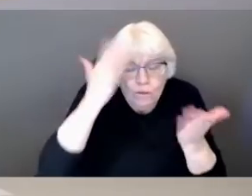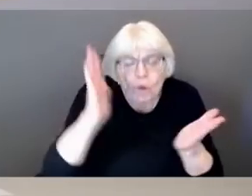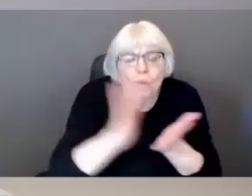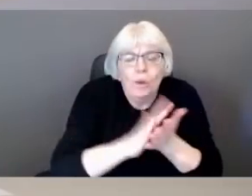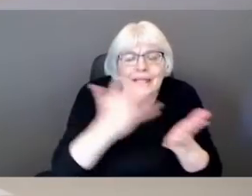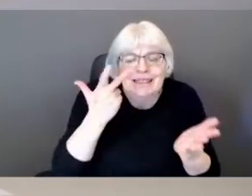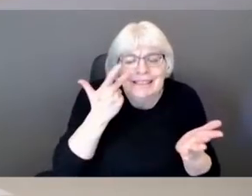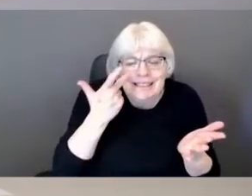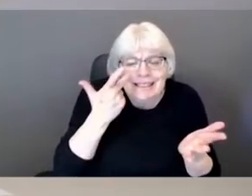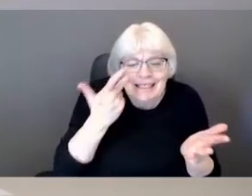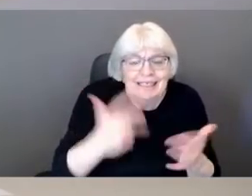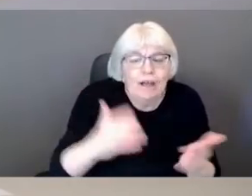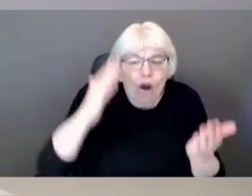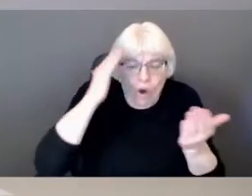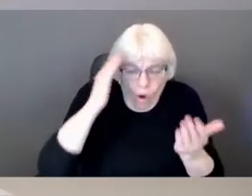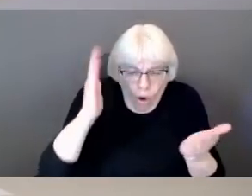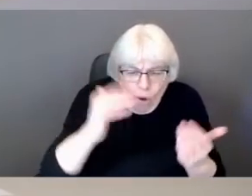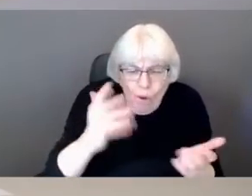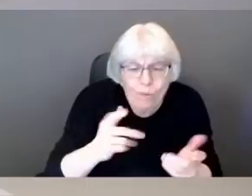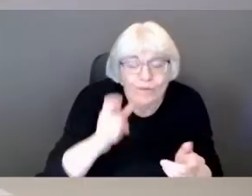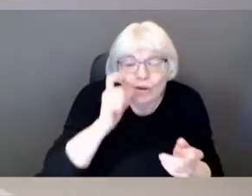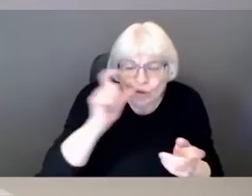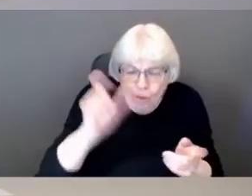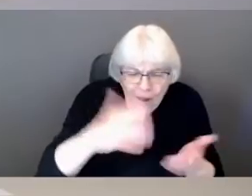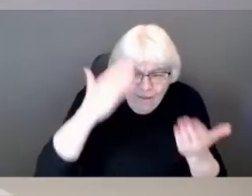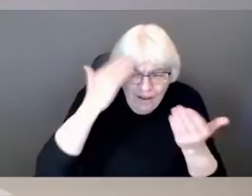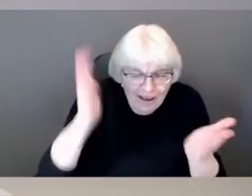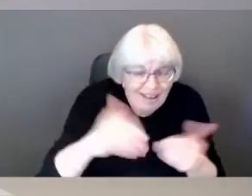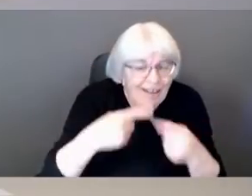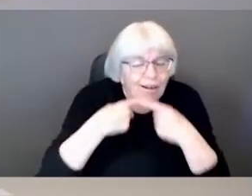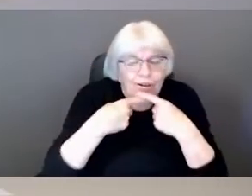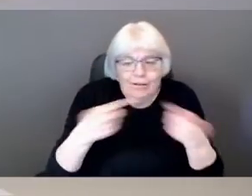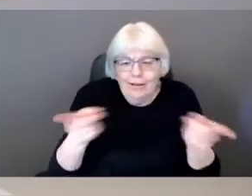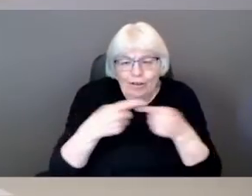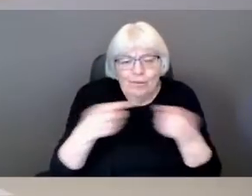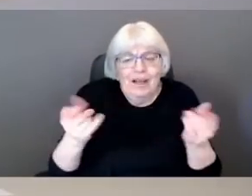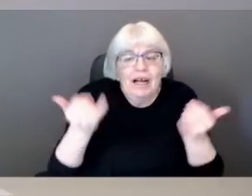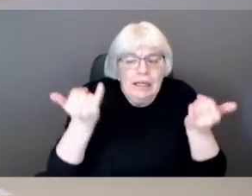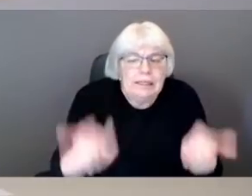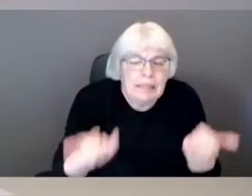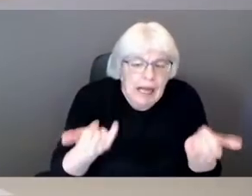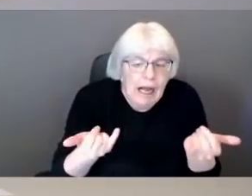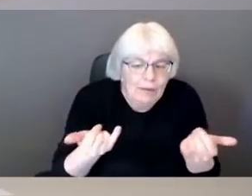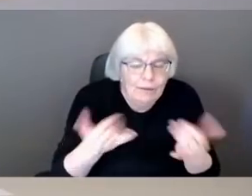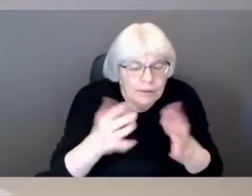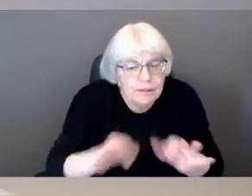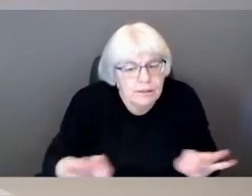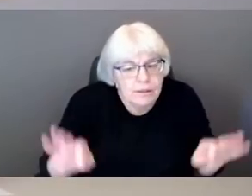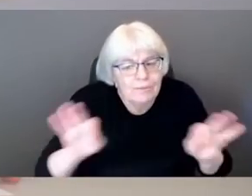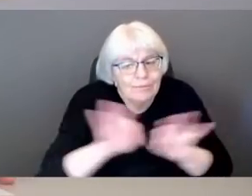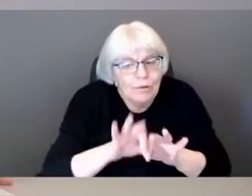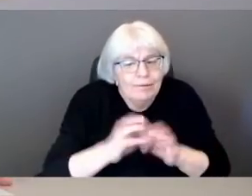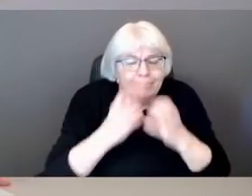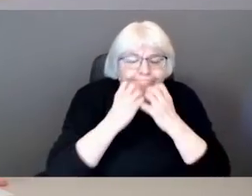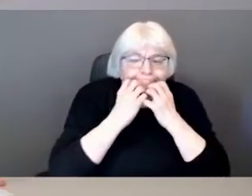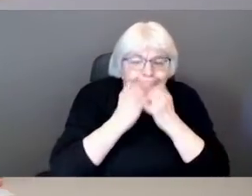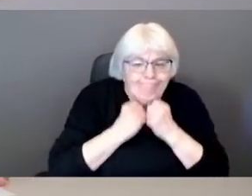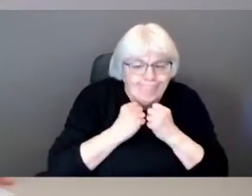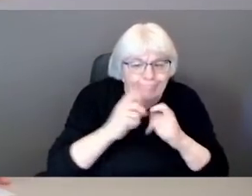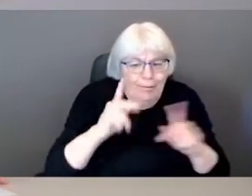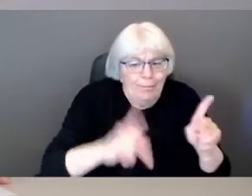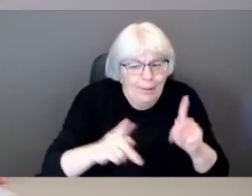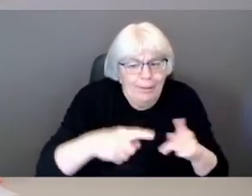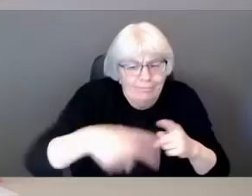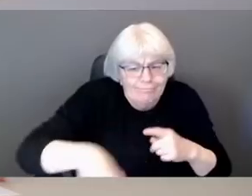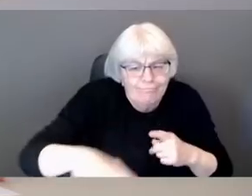at some point in terms of by the springtime, hopefully it'll be more a messaging